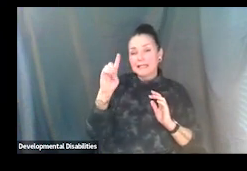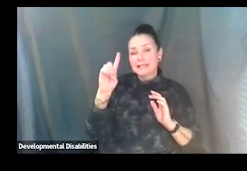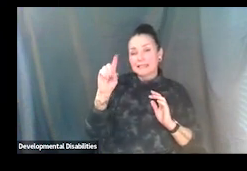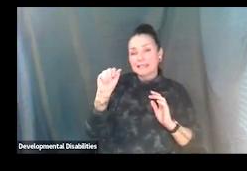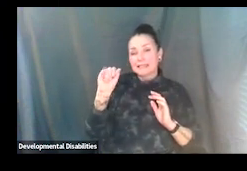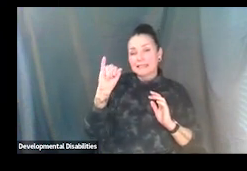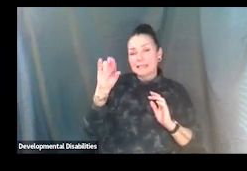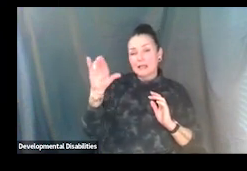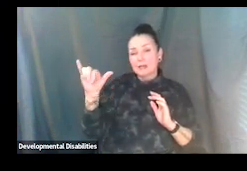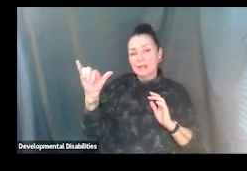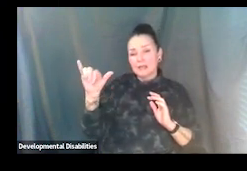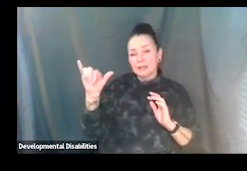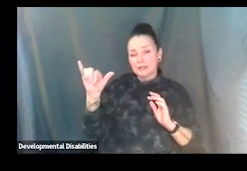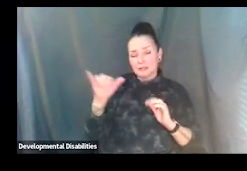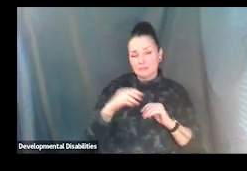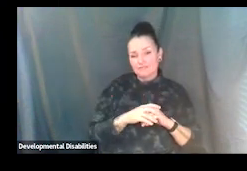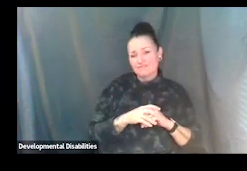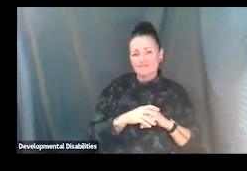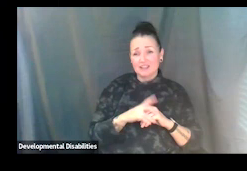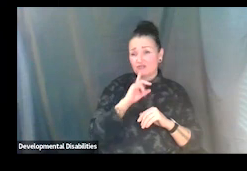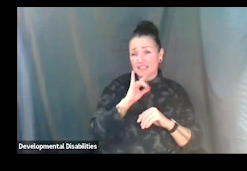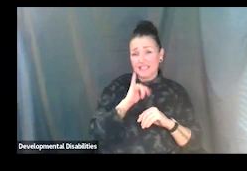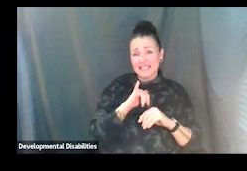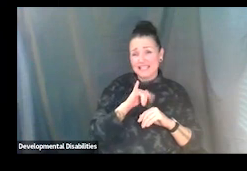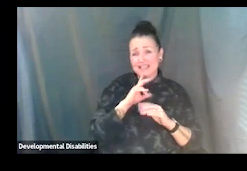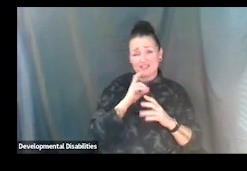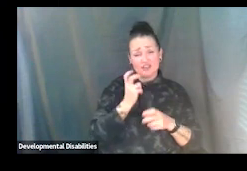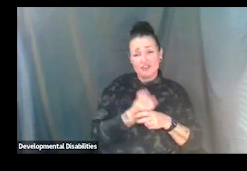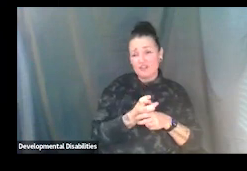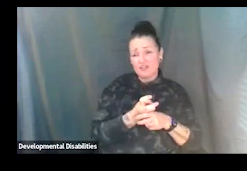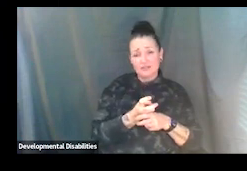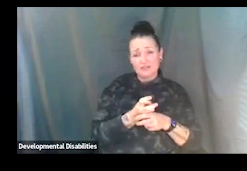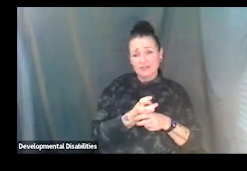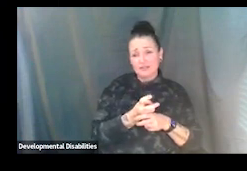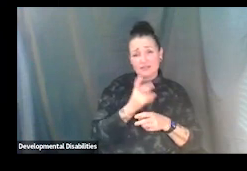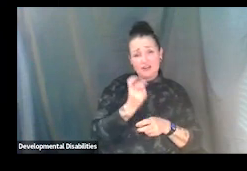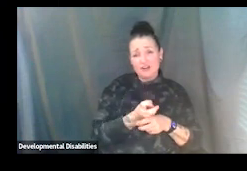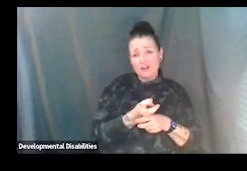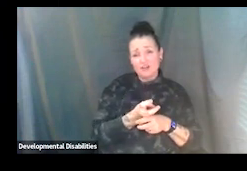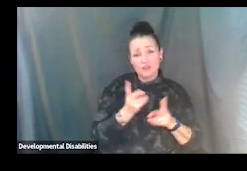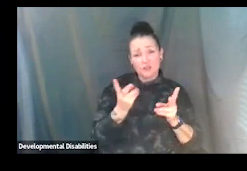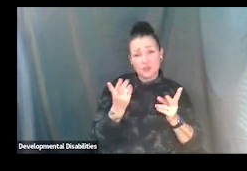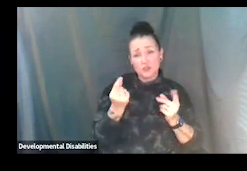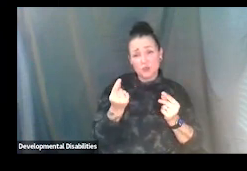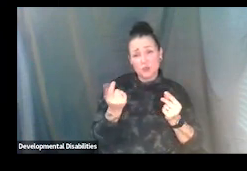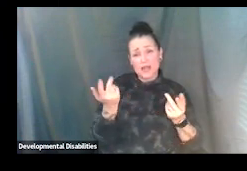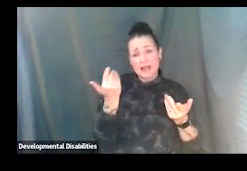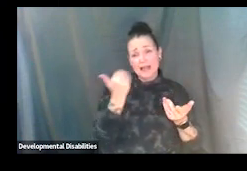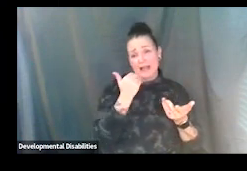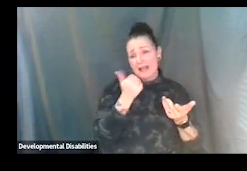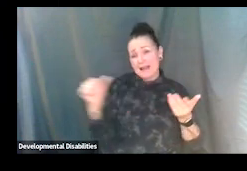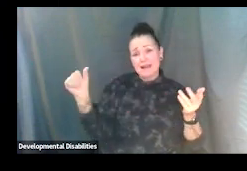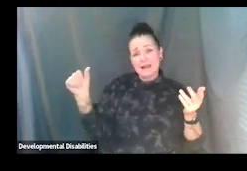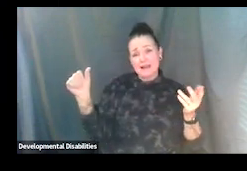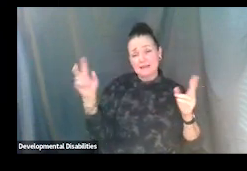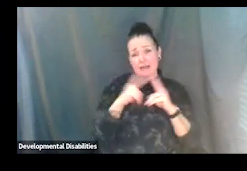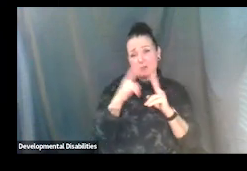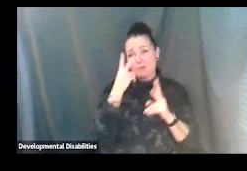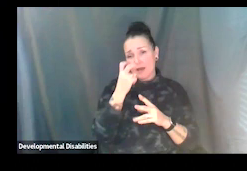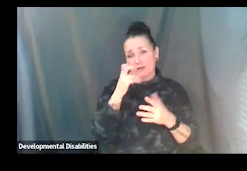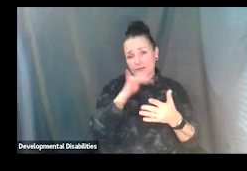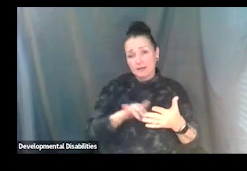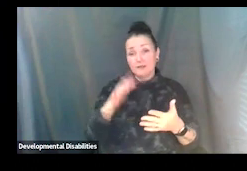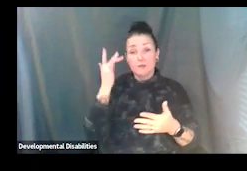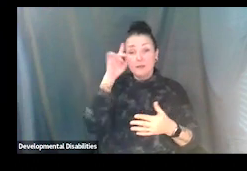of all, doing a blinded study would be very, very difficult, and people don't follow diets anyway. But the two studies that I know of that actually were quite well done, I